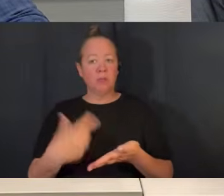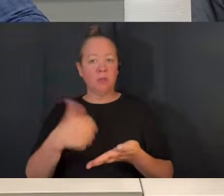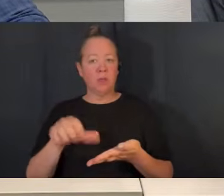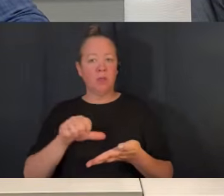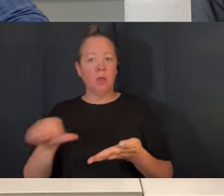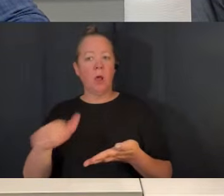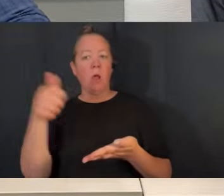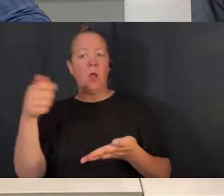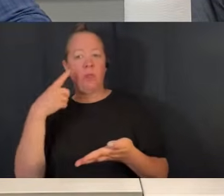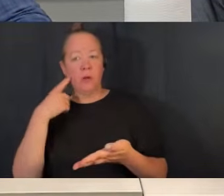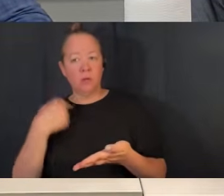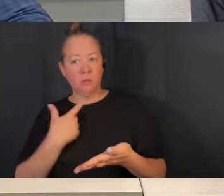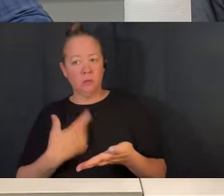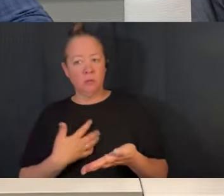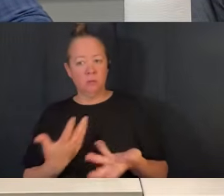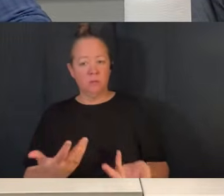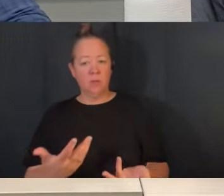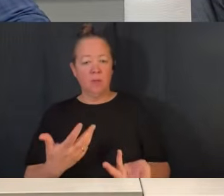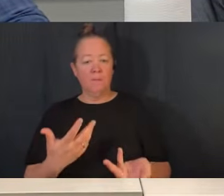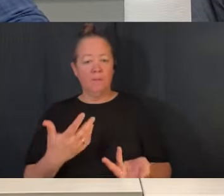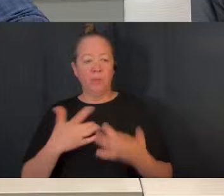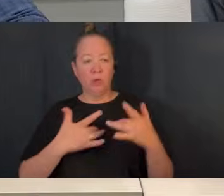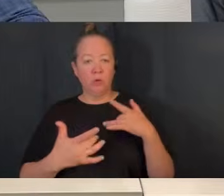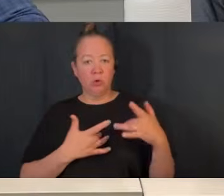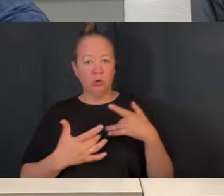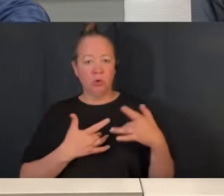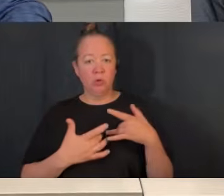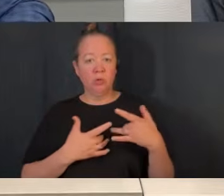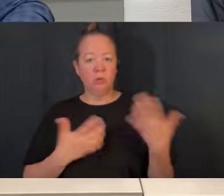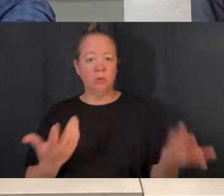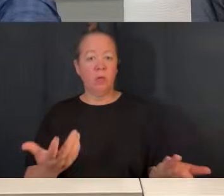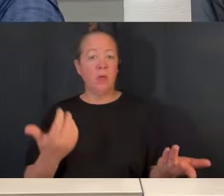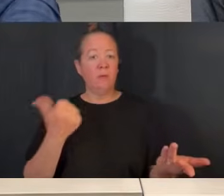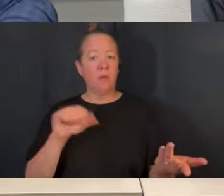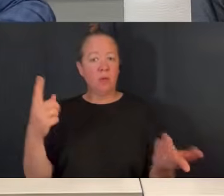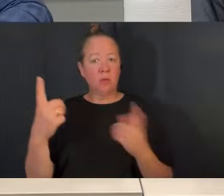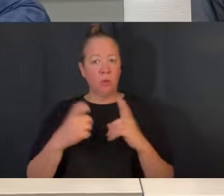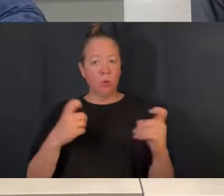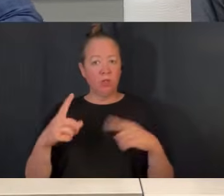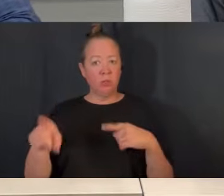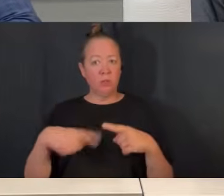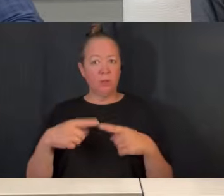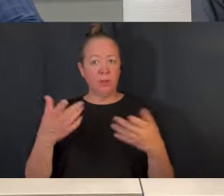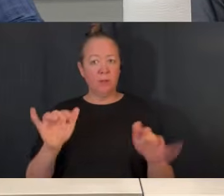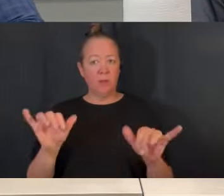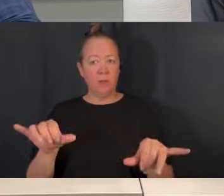meeting was productive and constructive. Any questions as it relates to that, Mayor and Council?